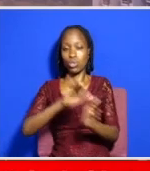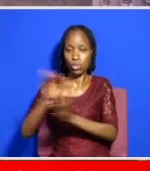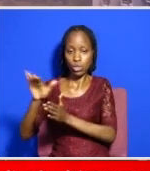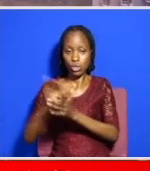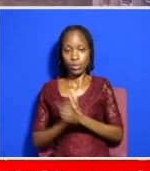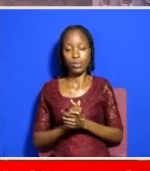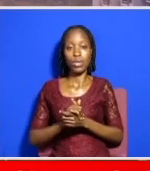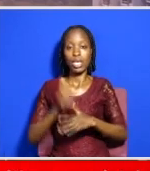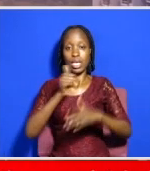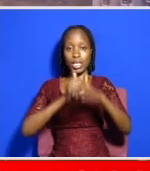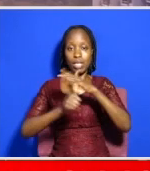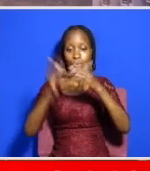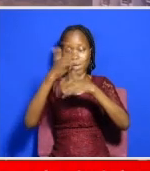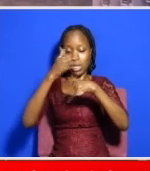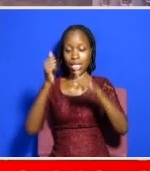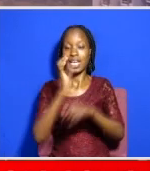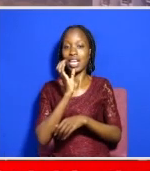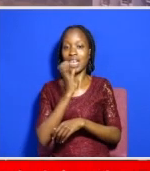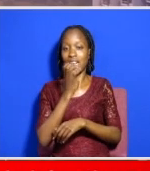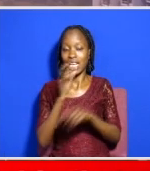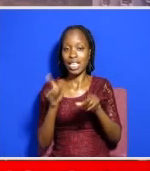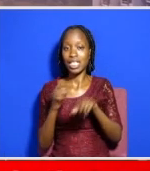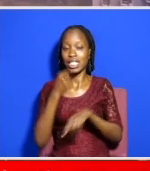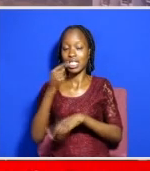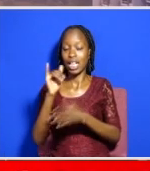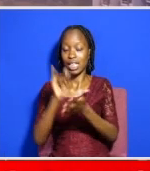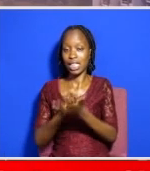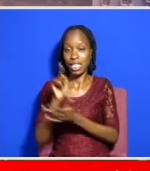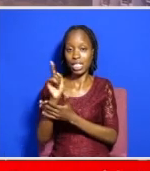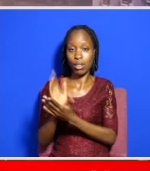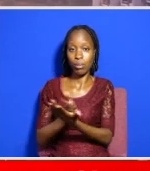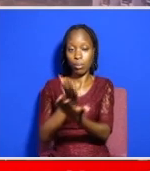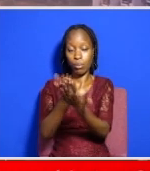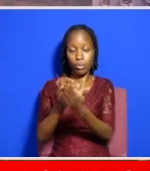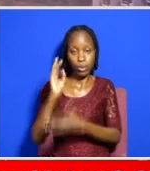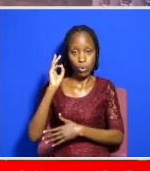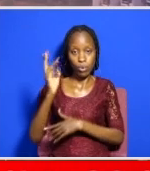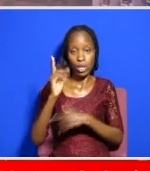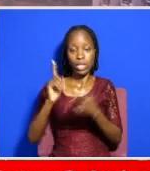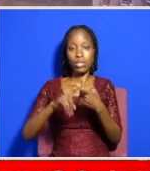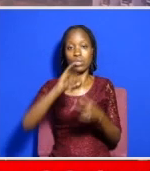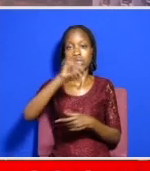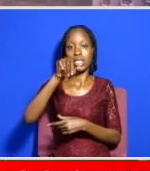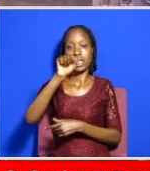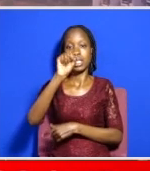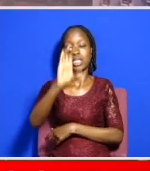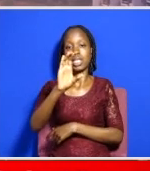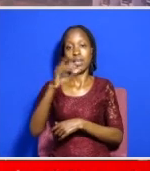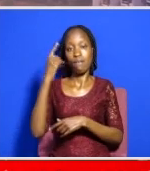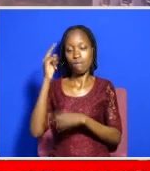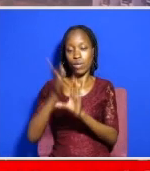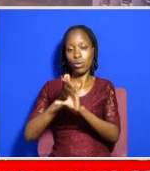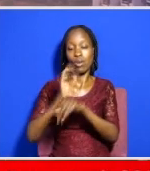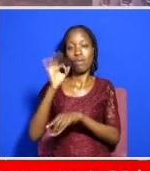Now, Deputy President Rigathi Gachagua has said that he will present a petition before the Judicial Service Commission for the removal